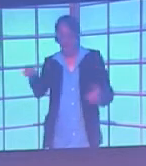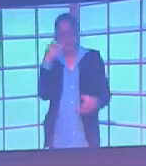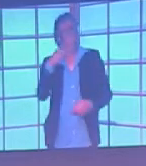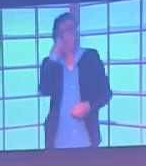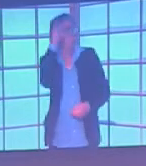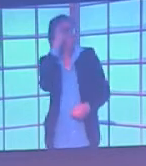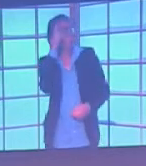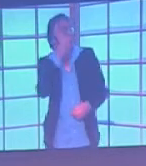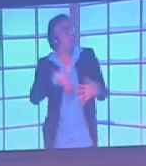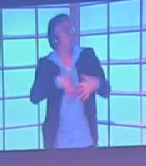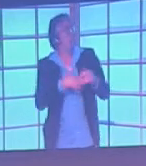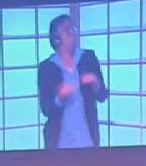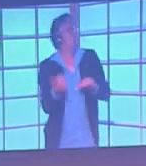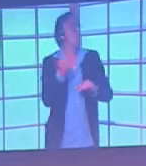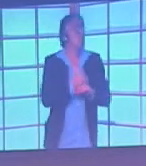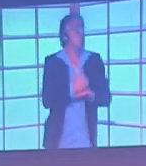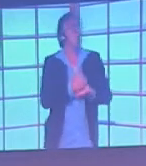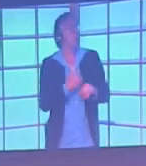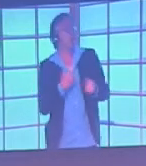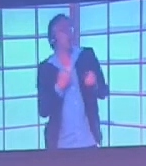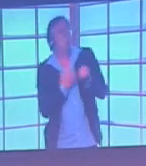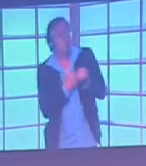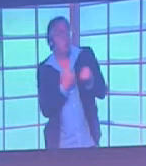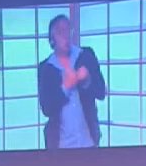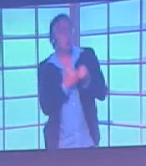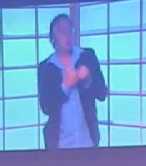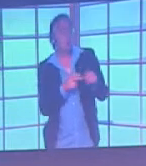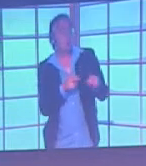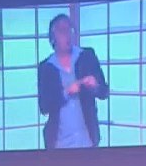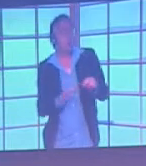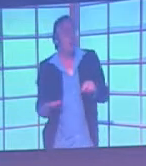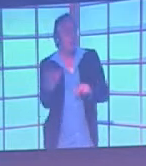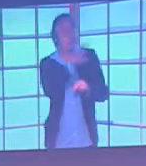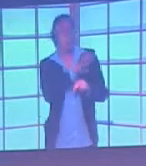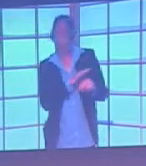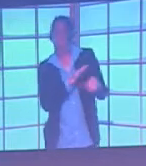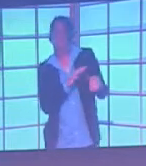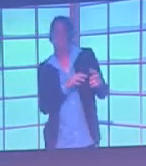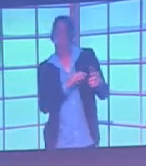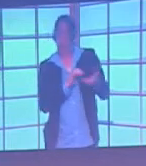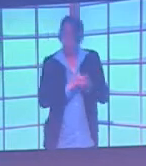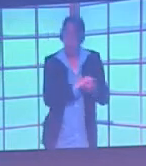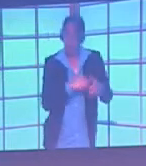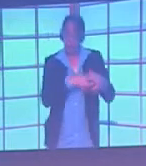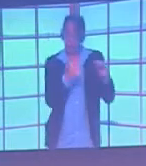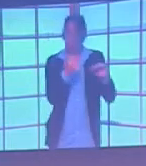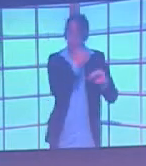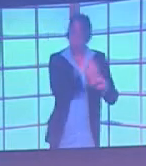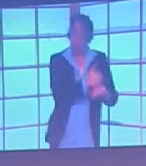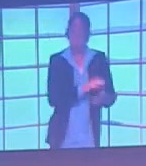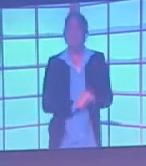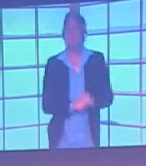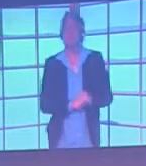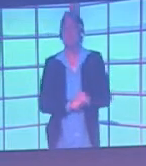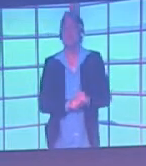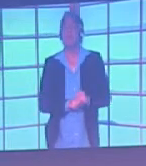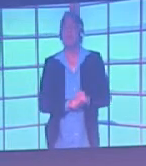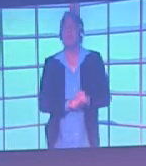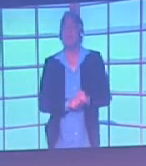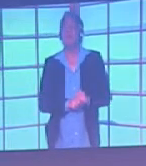to then just open up a little bit and talk about other fans groups, because of course they play an important part